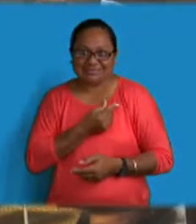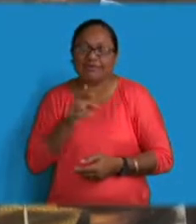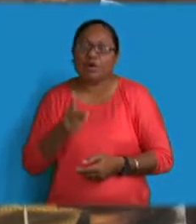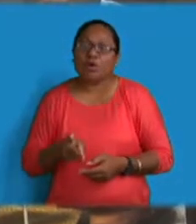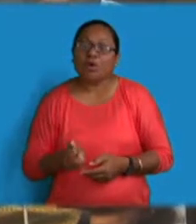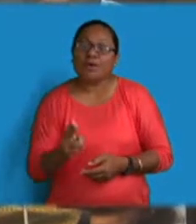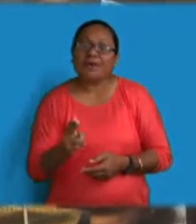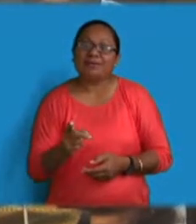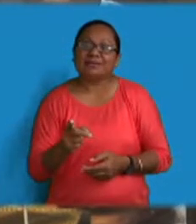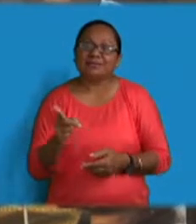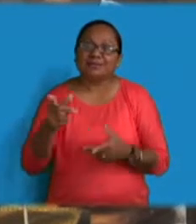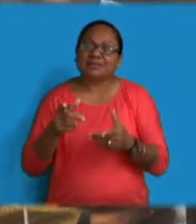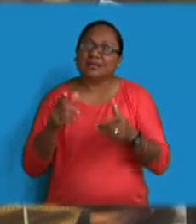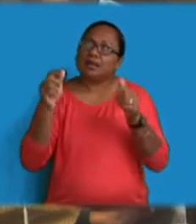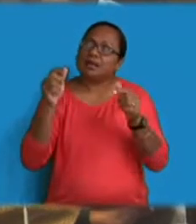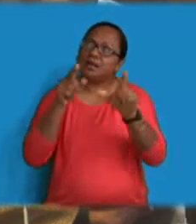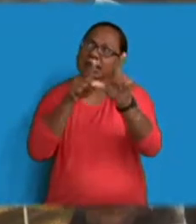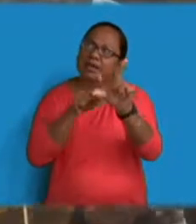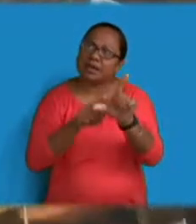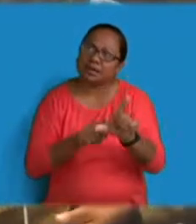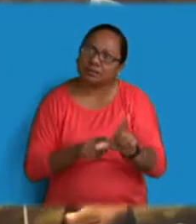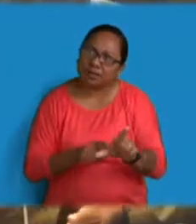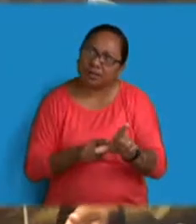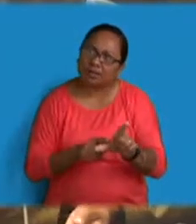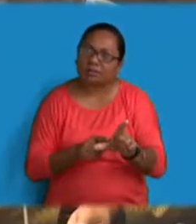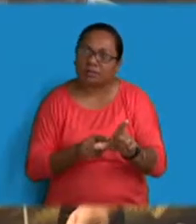during the annual